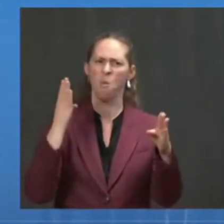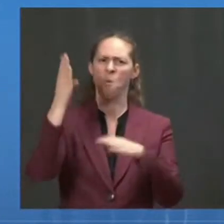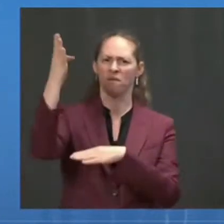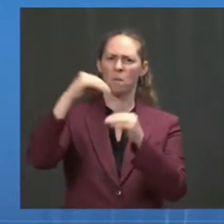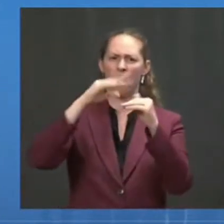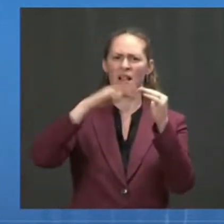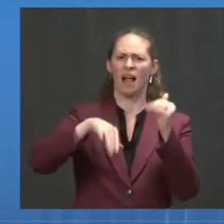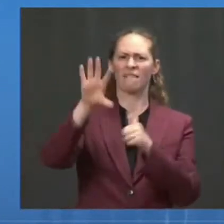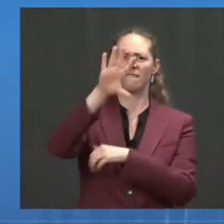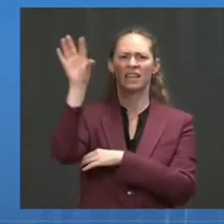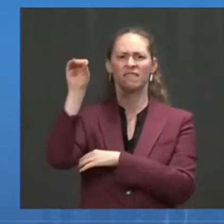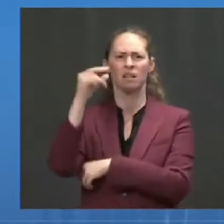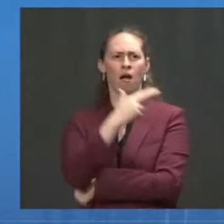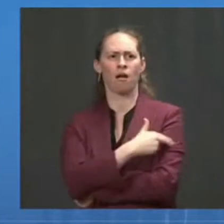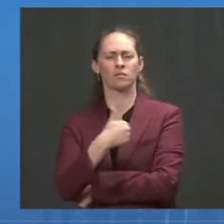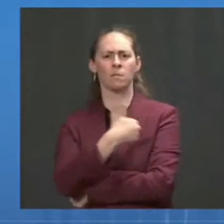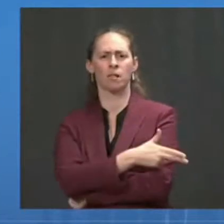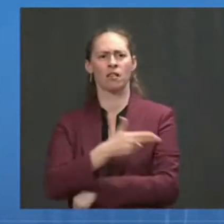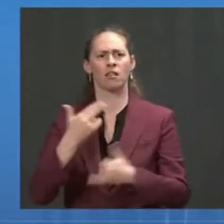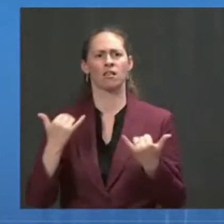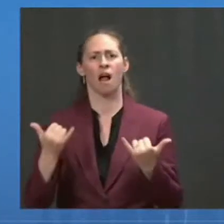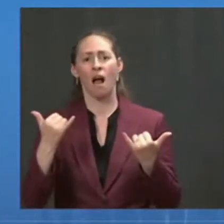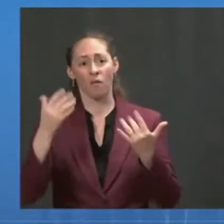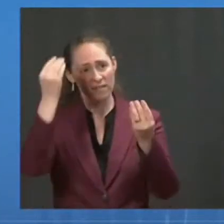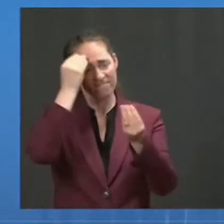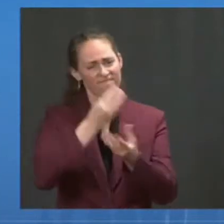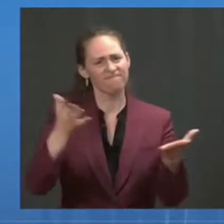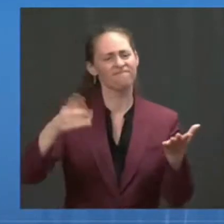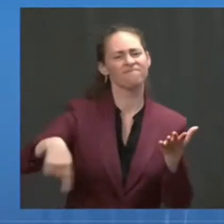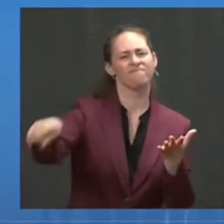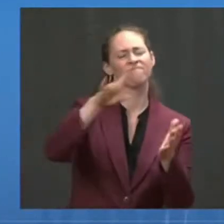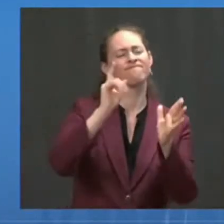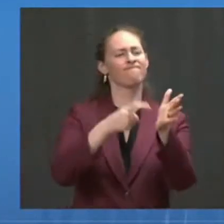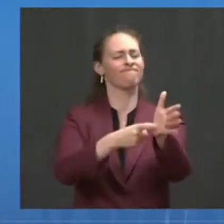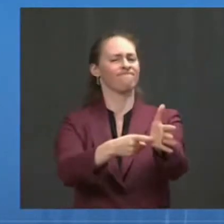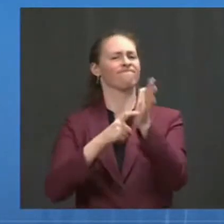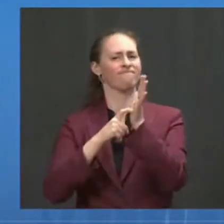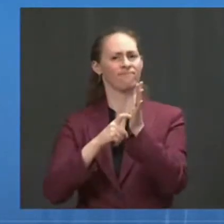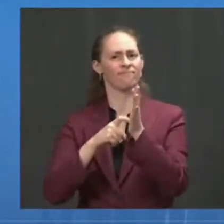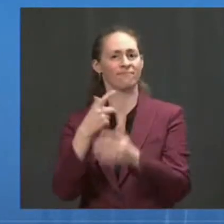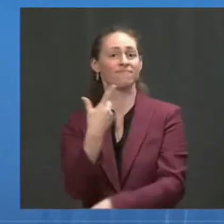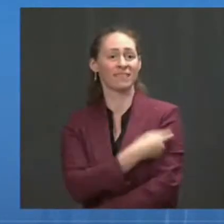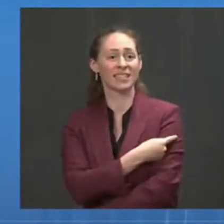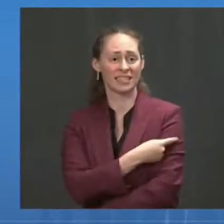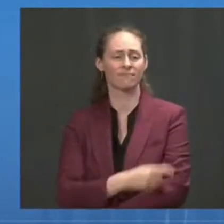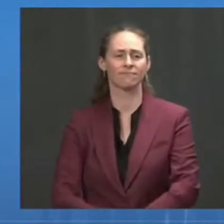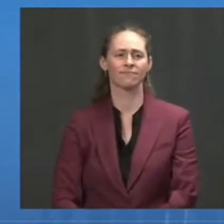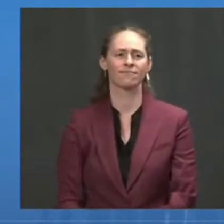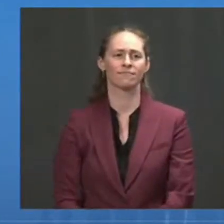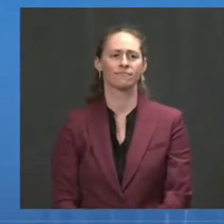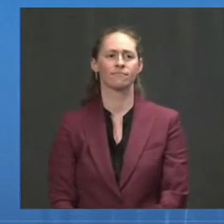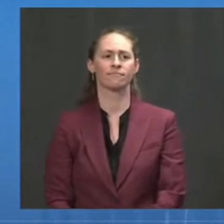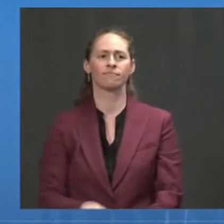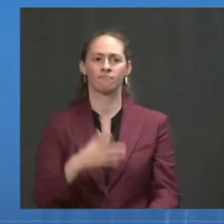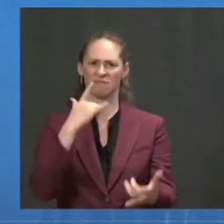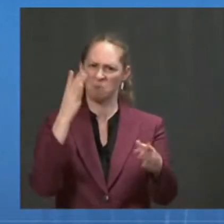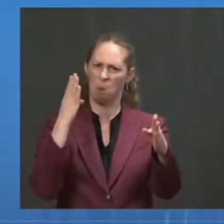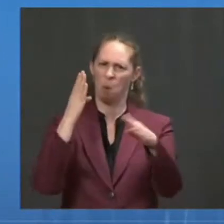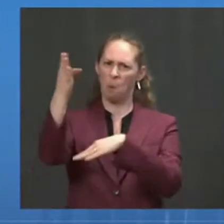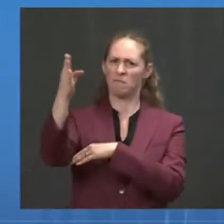vaccinated, bringing the total to more than 200 health systems. Just in the past 24 hours,